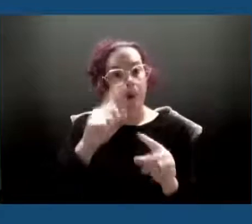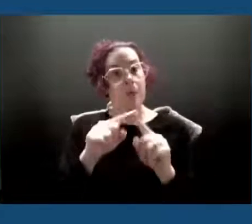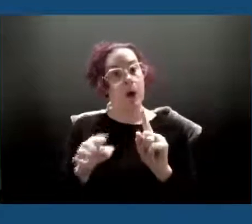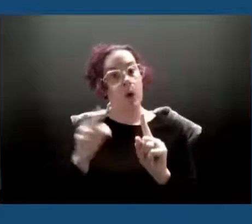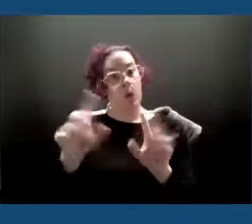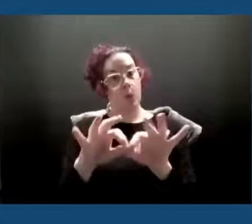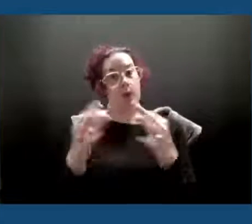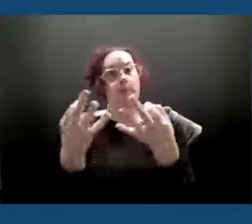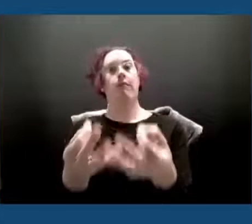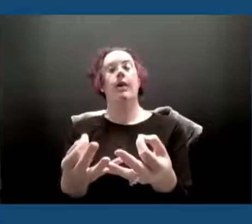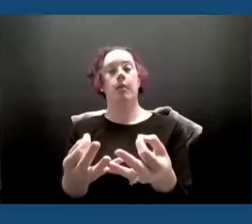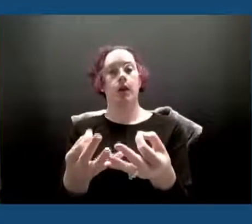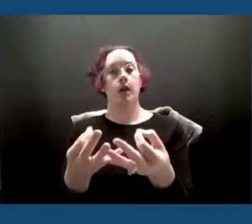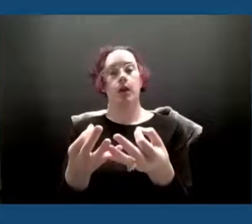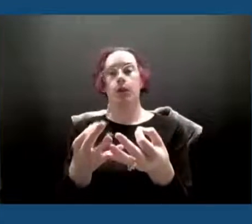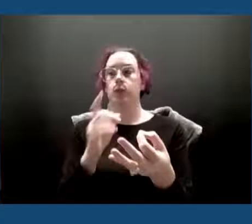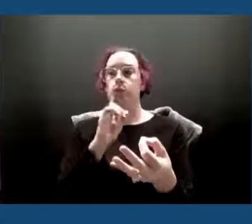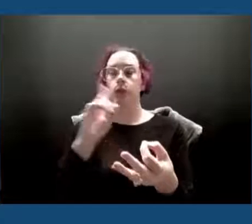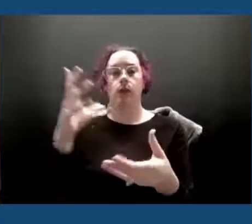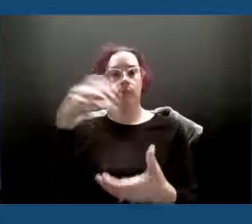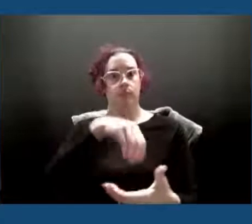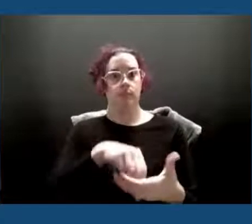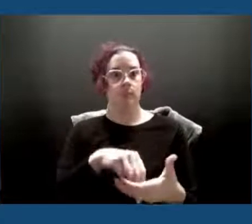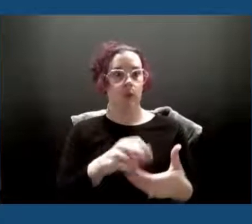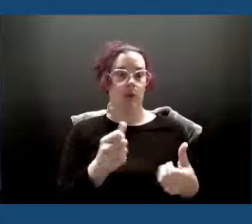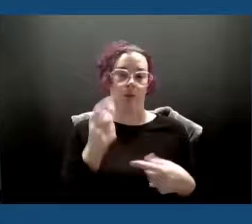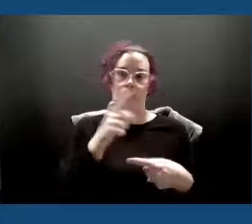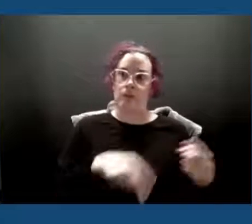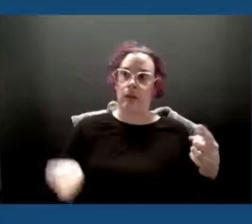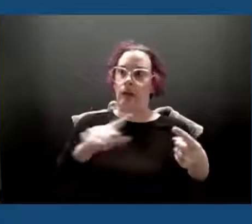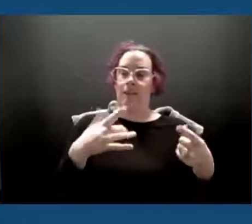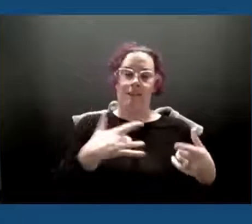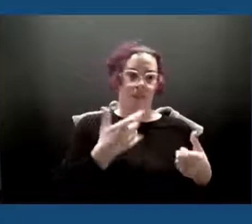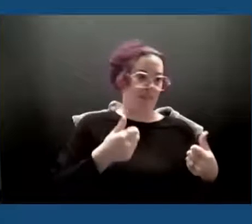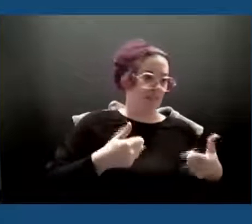swept up with this vicious cycle of fear and intimidation